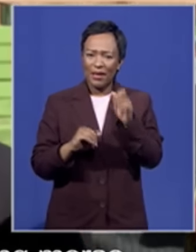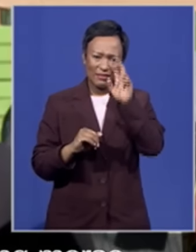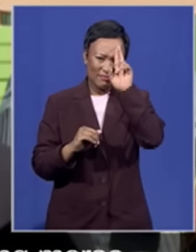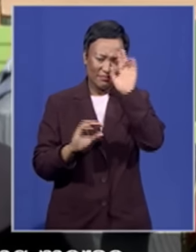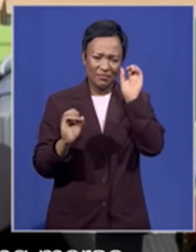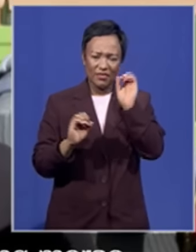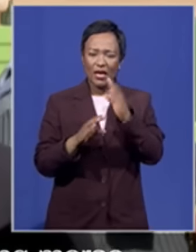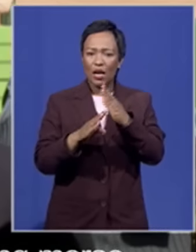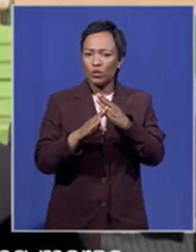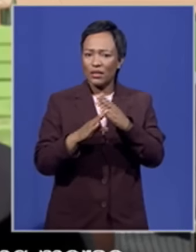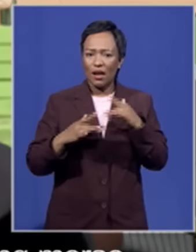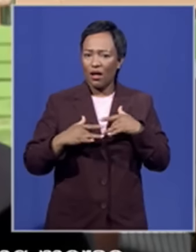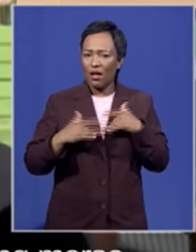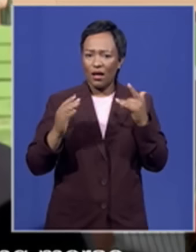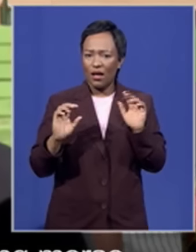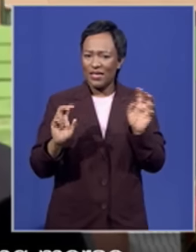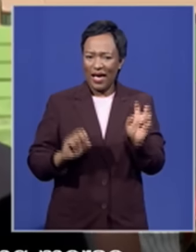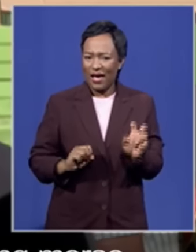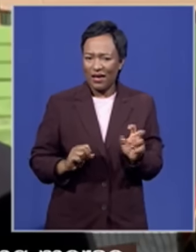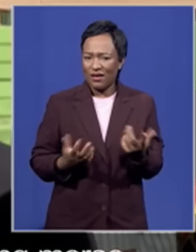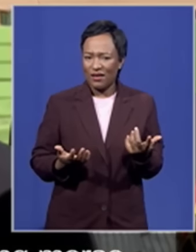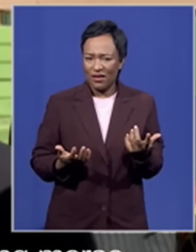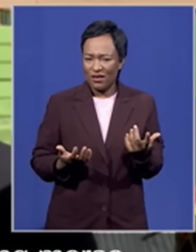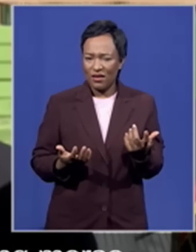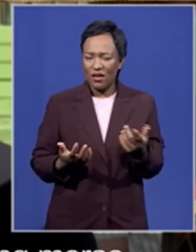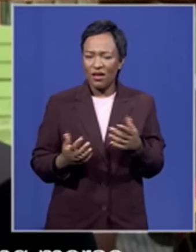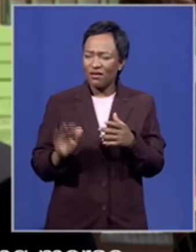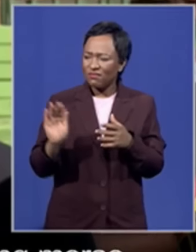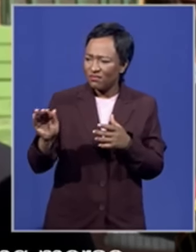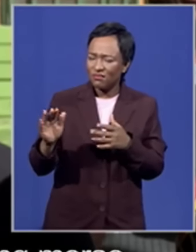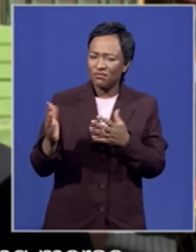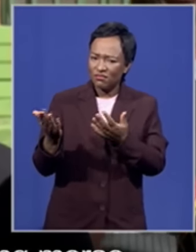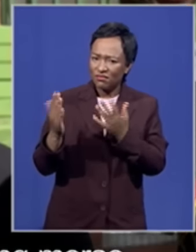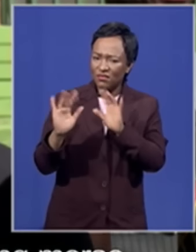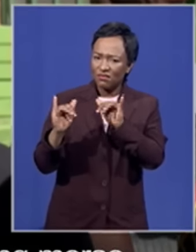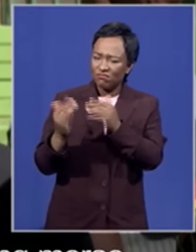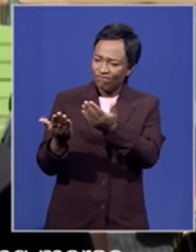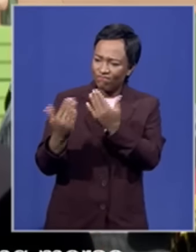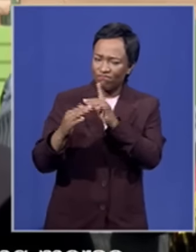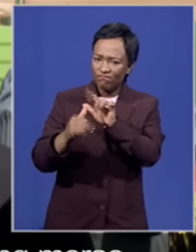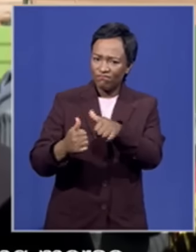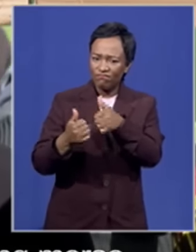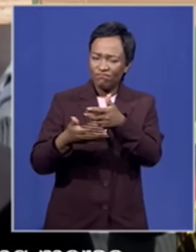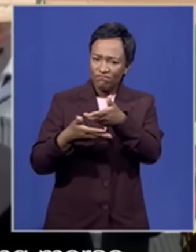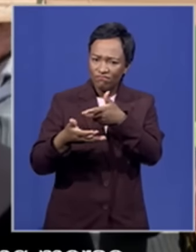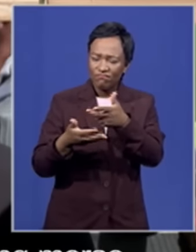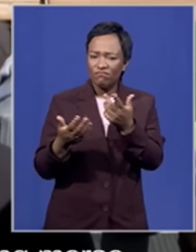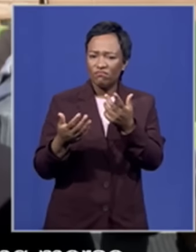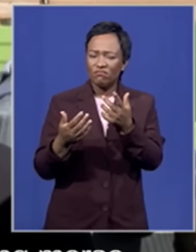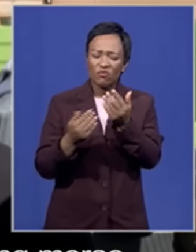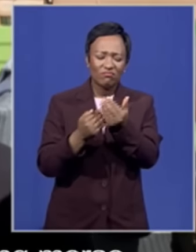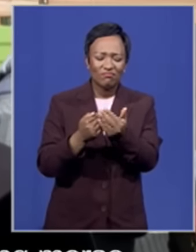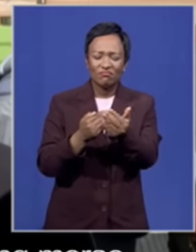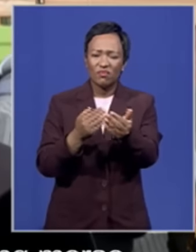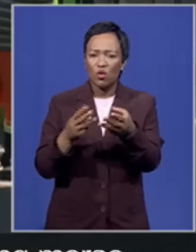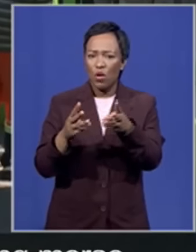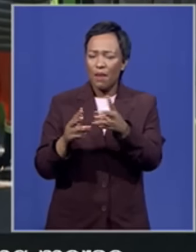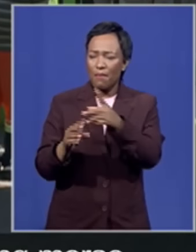yanong re lekile go kopa gore ba tle mo go rona ba tlo go bua le rona way forward akeng ba gana